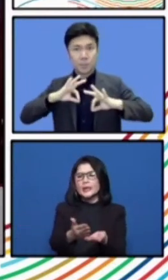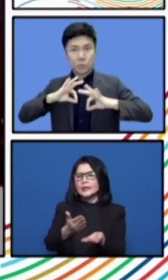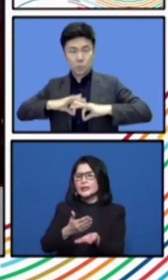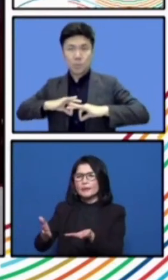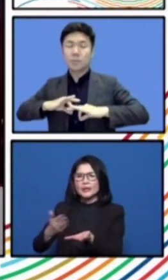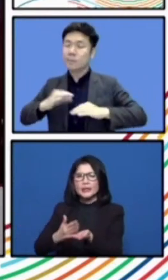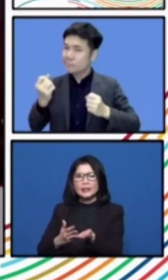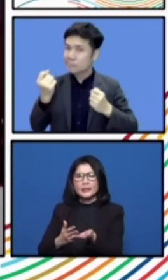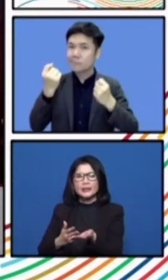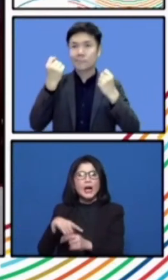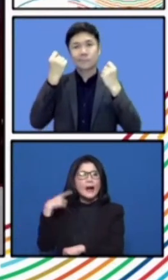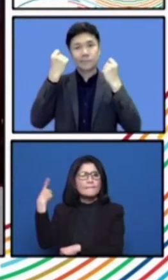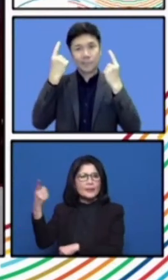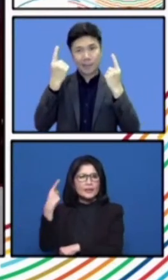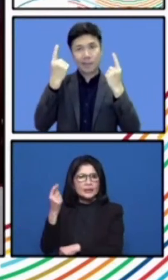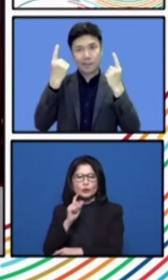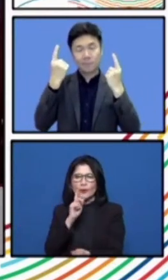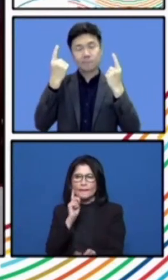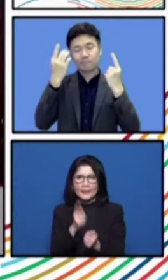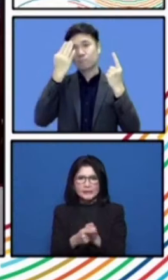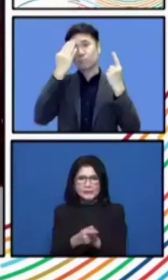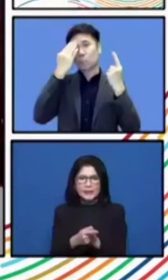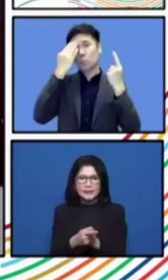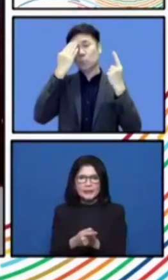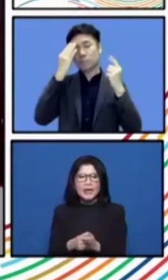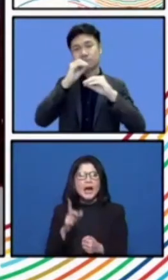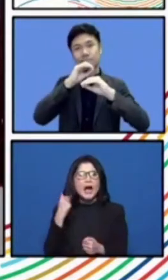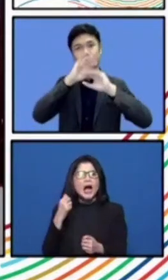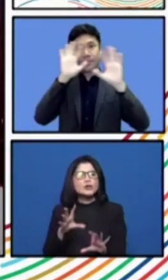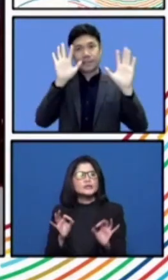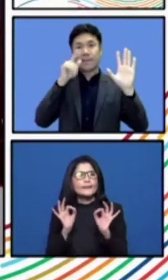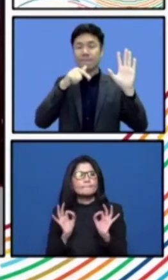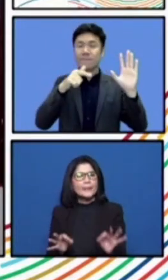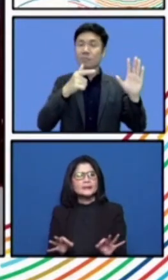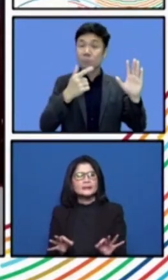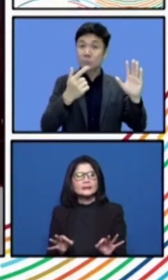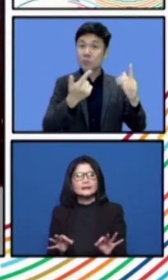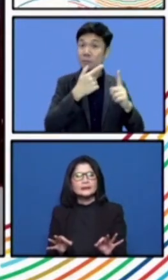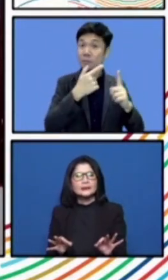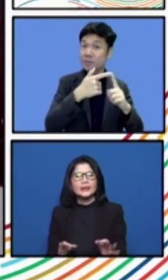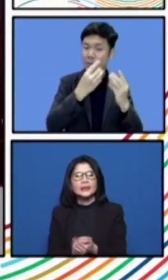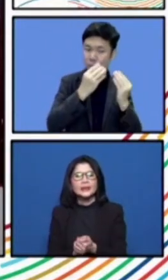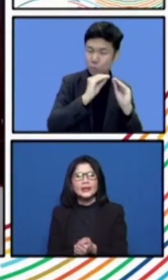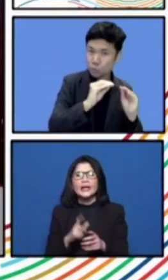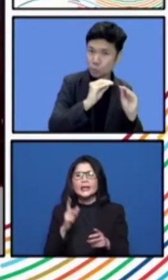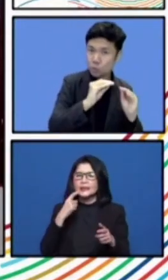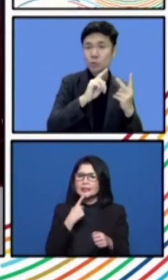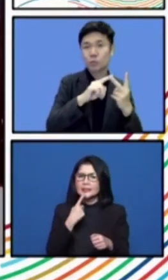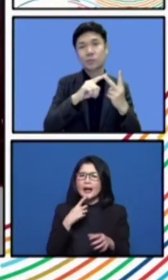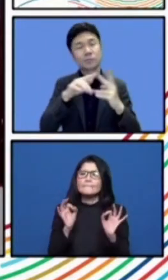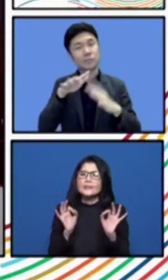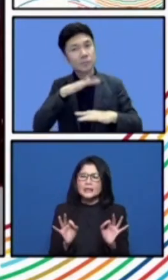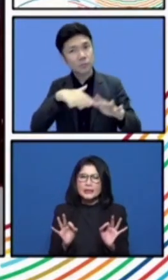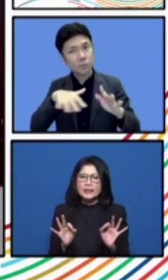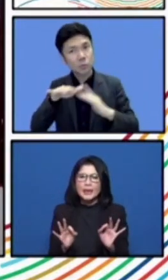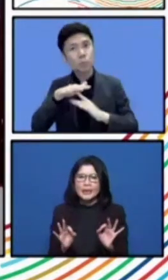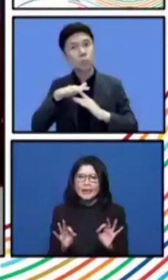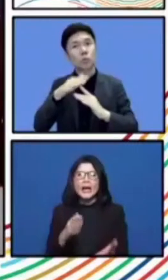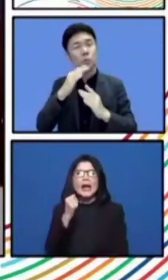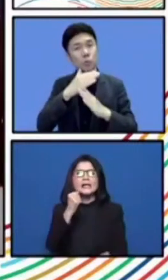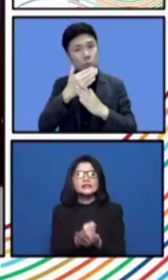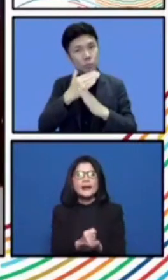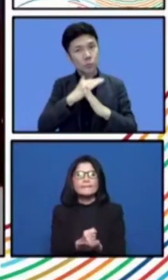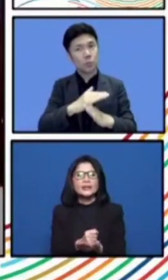concerning the status of Education Social Security assistance and subsidies